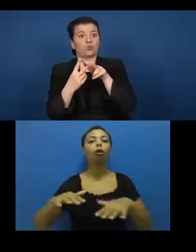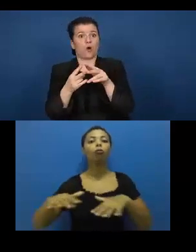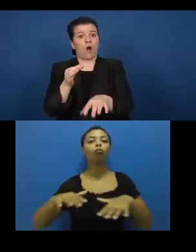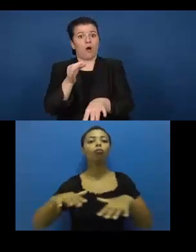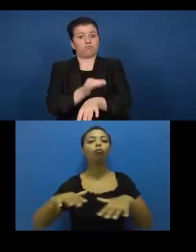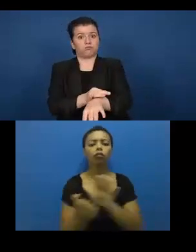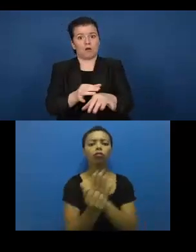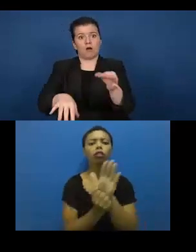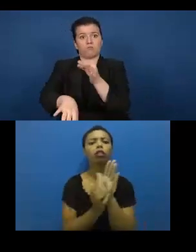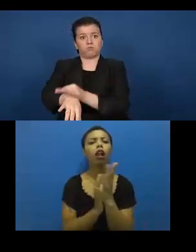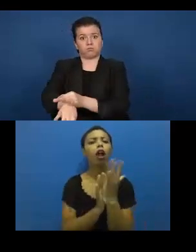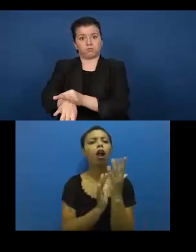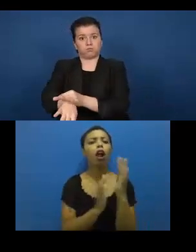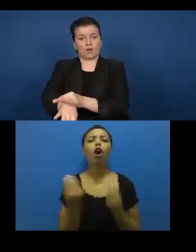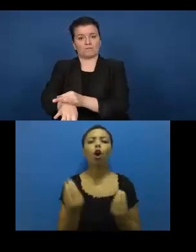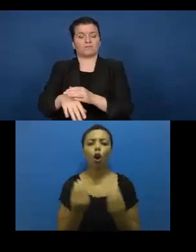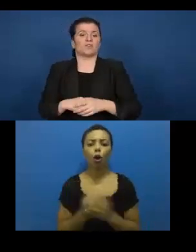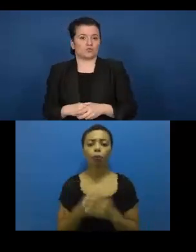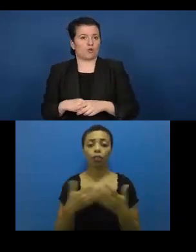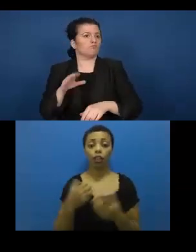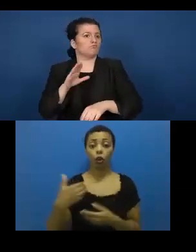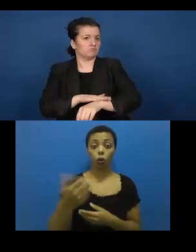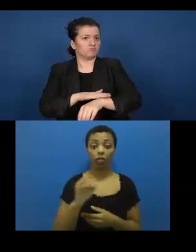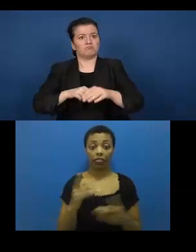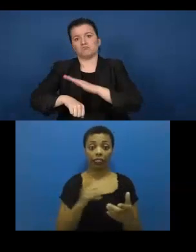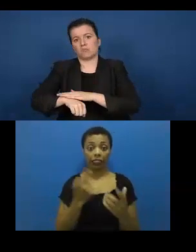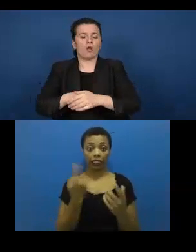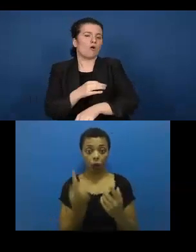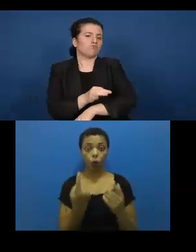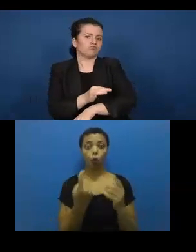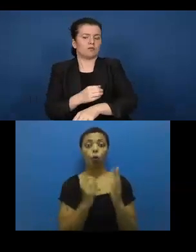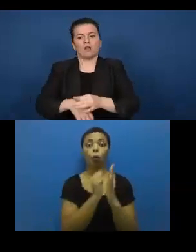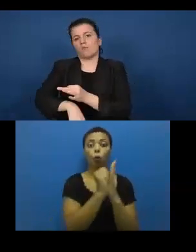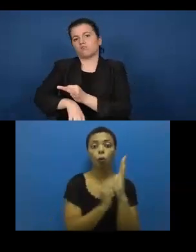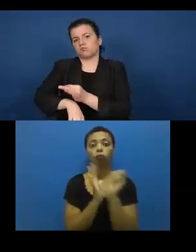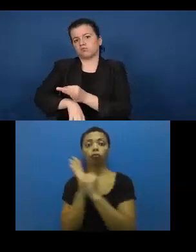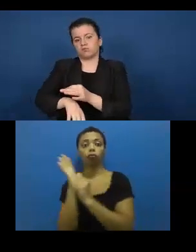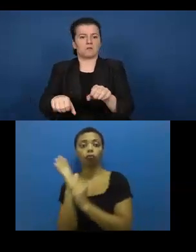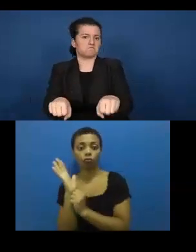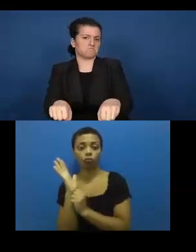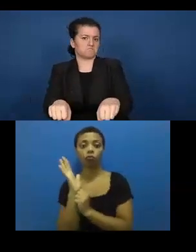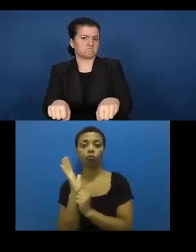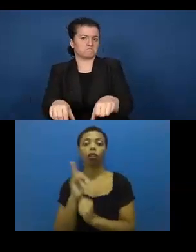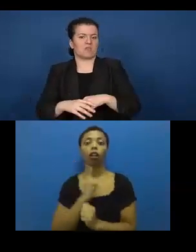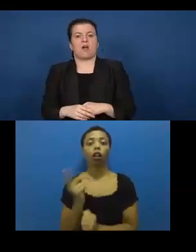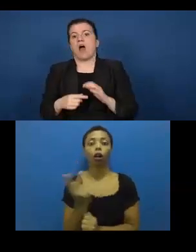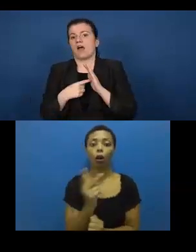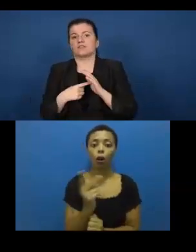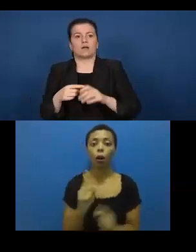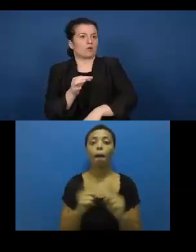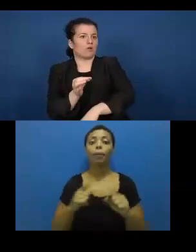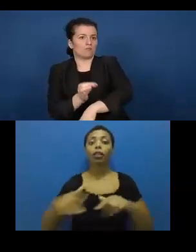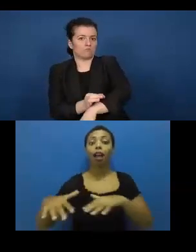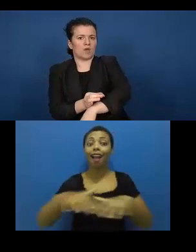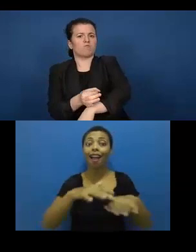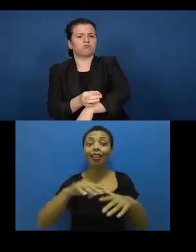one vibration motor to the one arm and the other one to the other arm. And what we then did is said, well, if the one motor vibrates, this means a dot. And if the